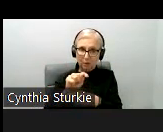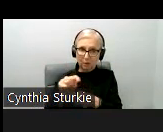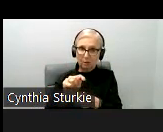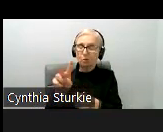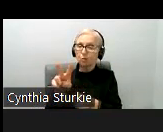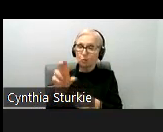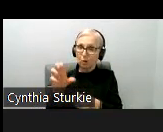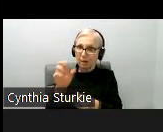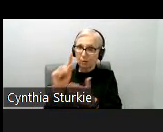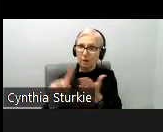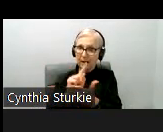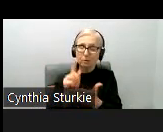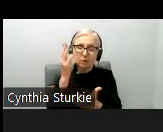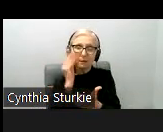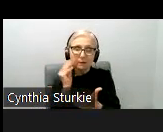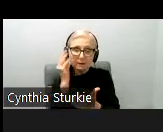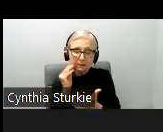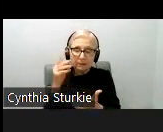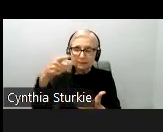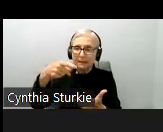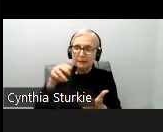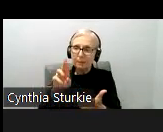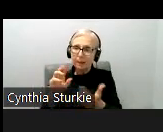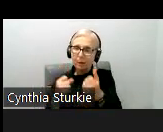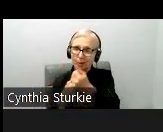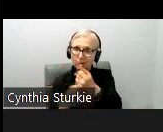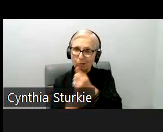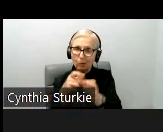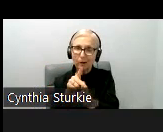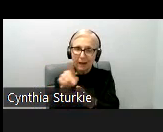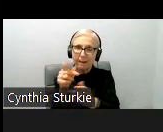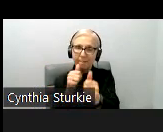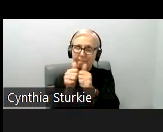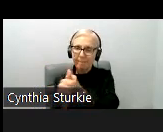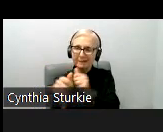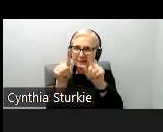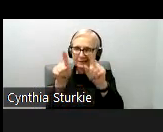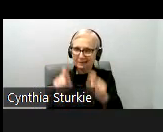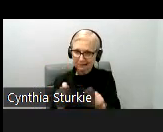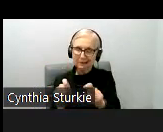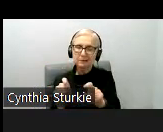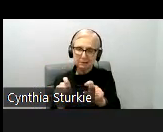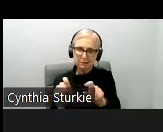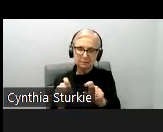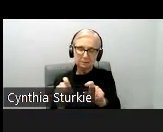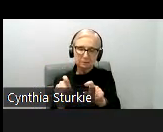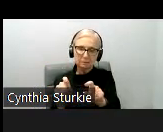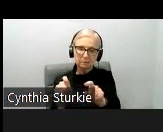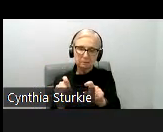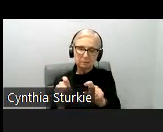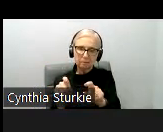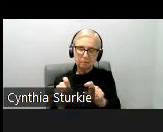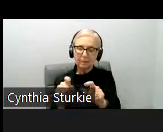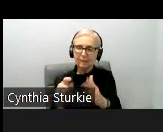200 hours of experience as a peer support professional, and passing a certification exam. This set